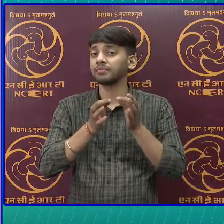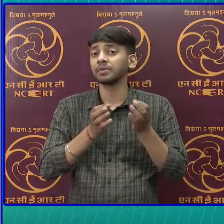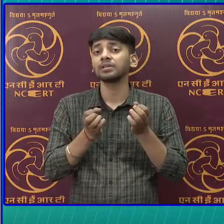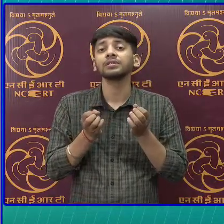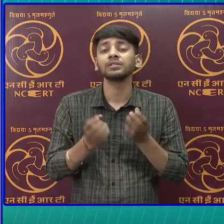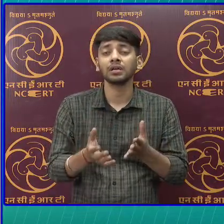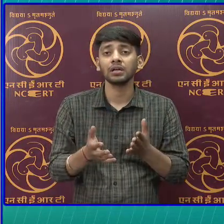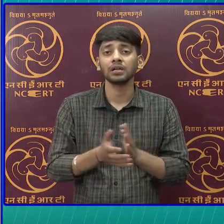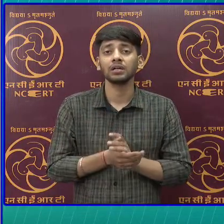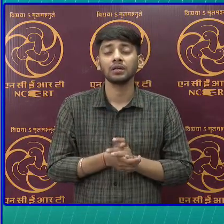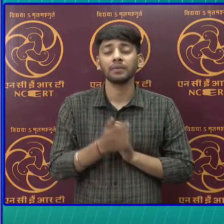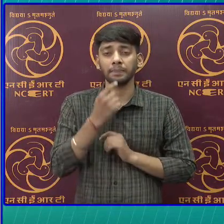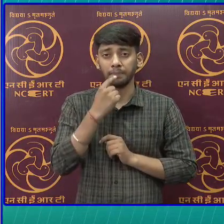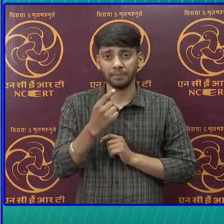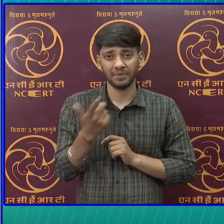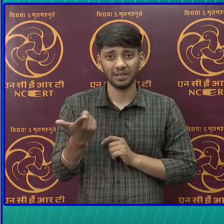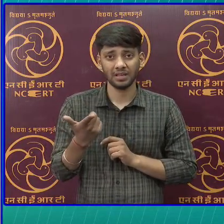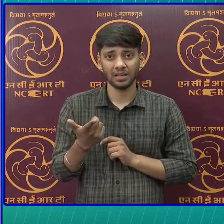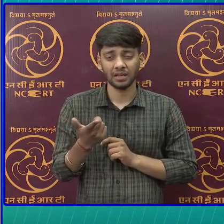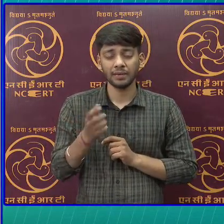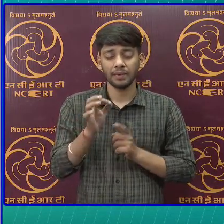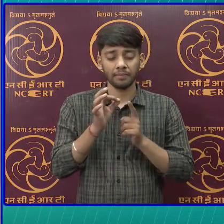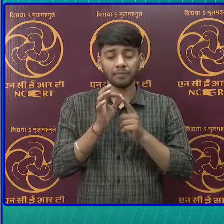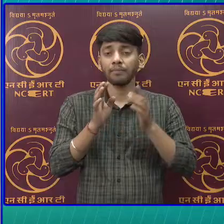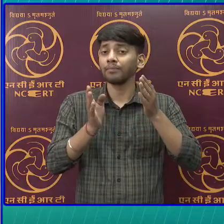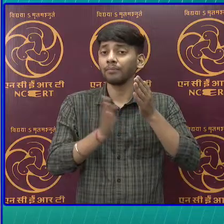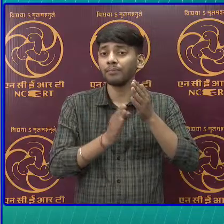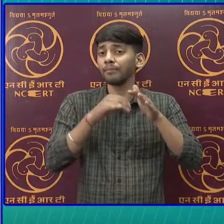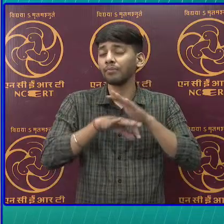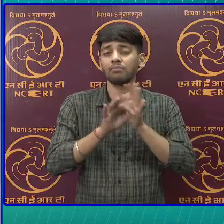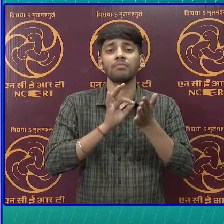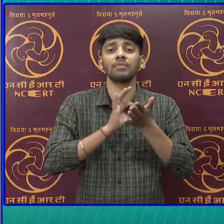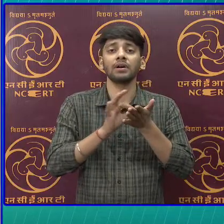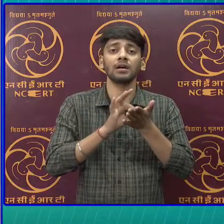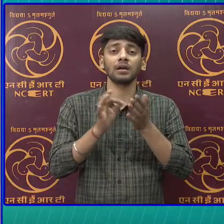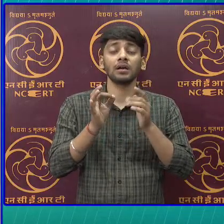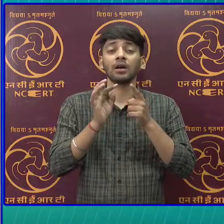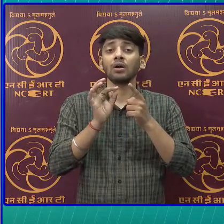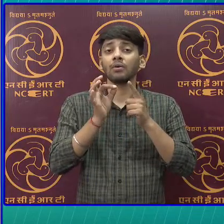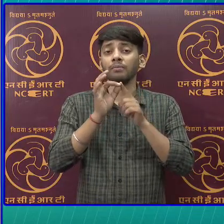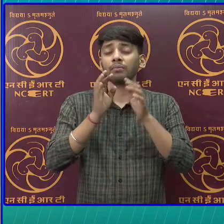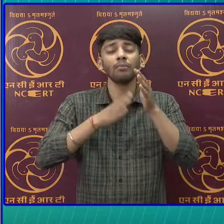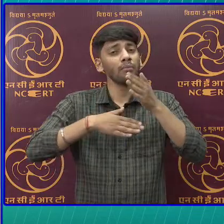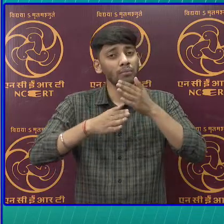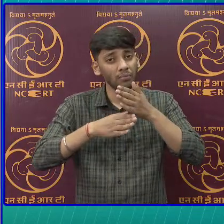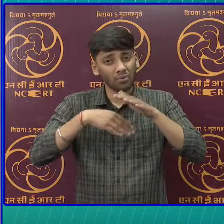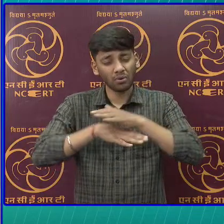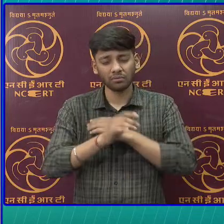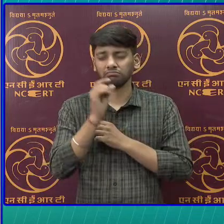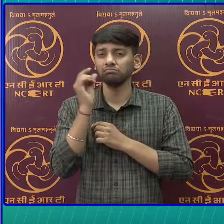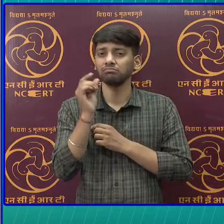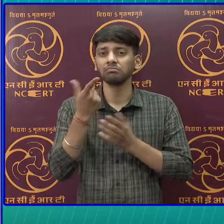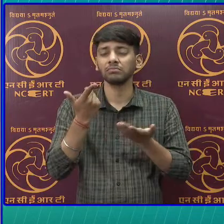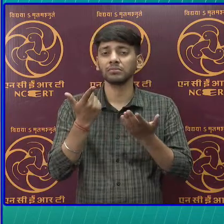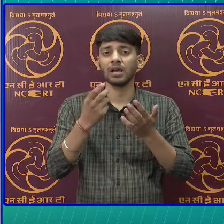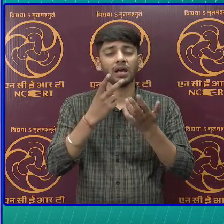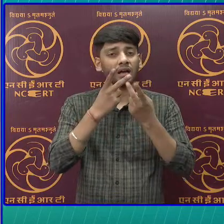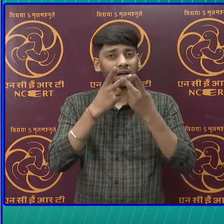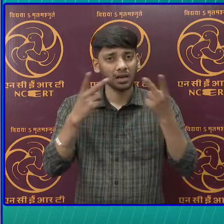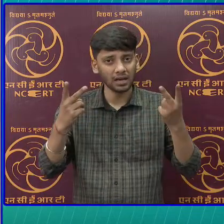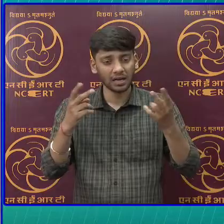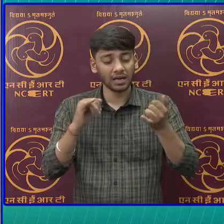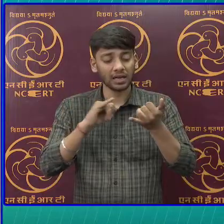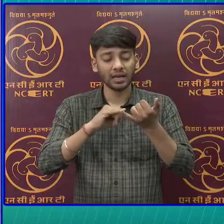as I told, poem is written in free verse, and poet has used some poetic devices, figures of speech